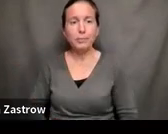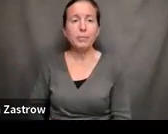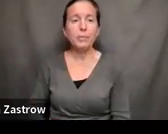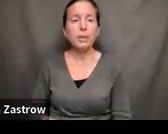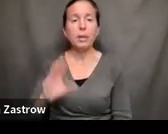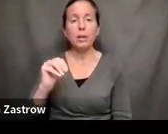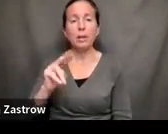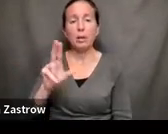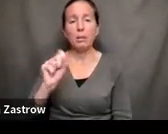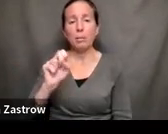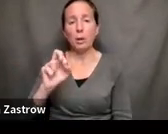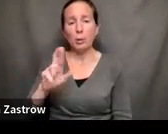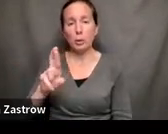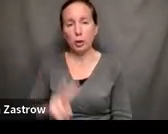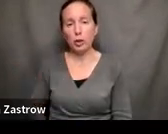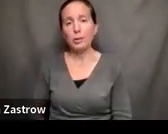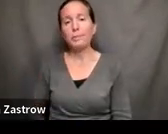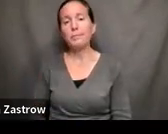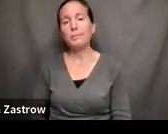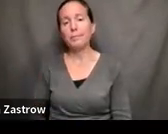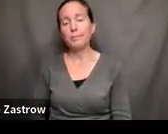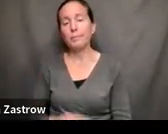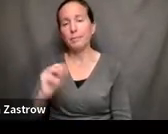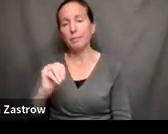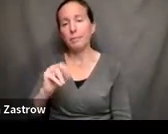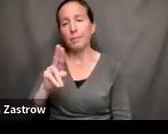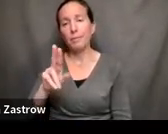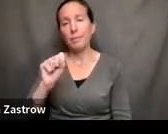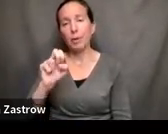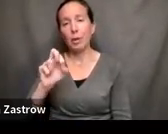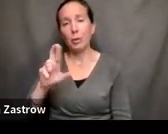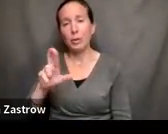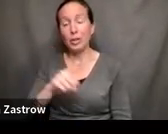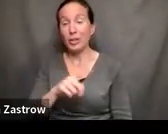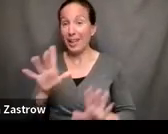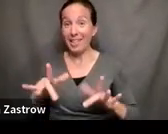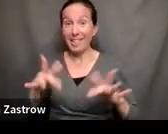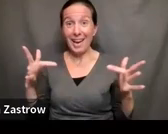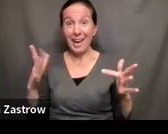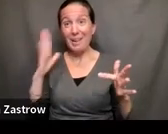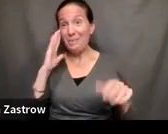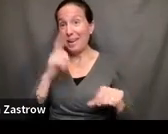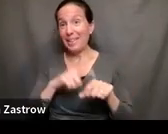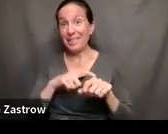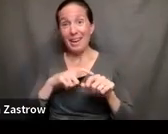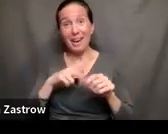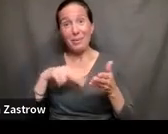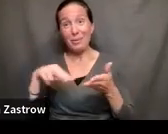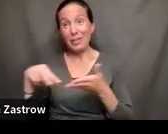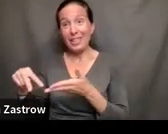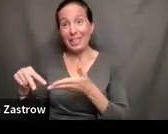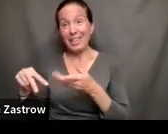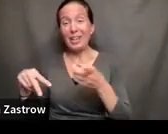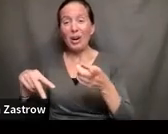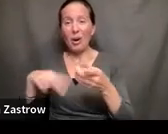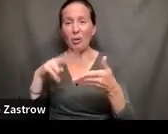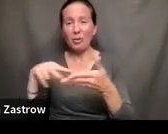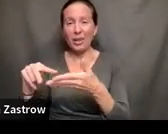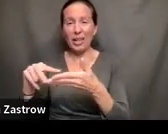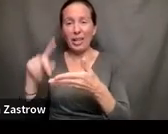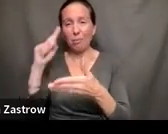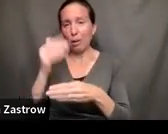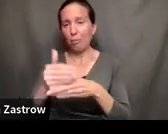Muser, near and dear to our heart. If you'd like some light bedtime reading because you can't fall asleep, you'll be asleep before half a page.